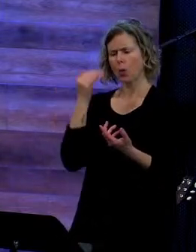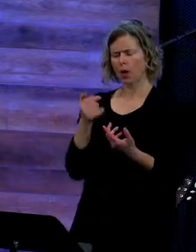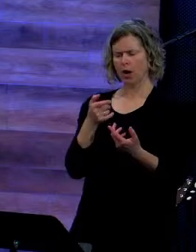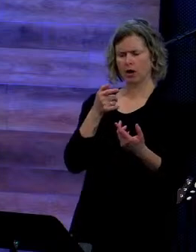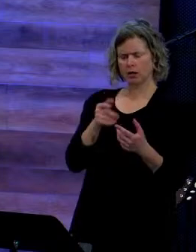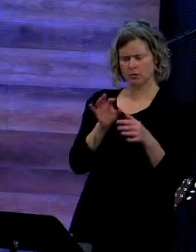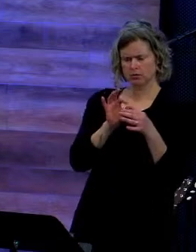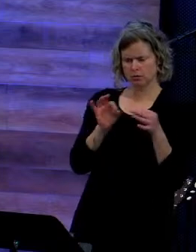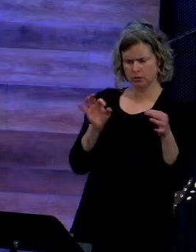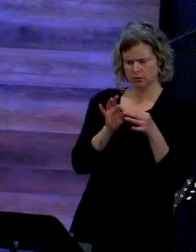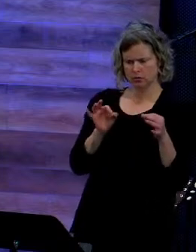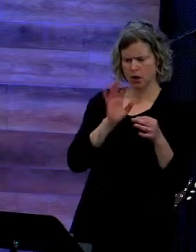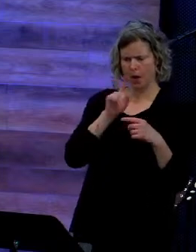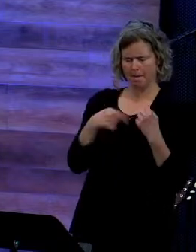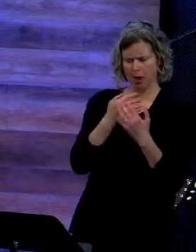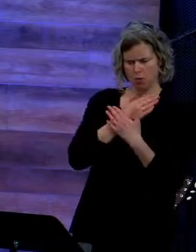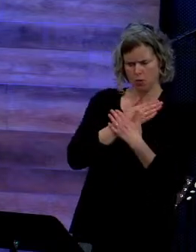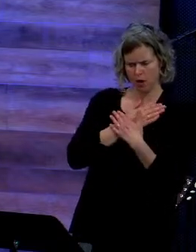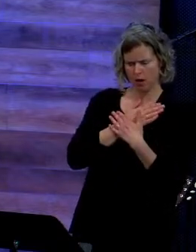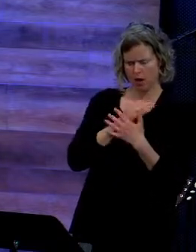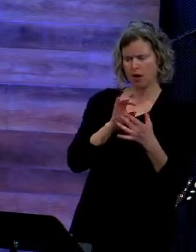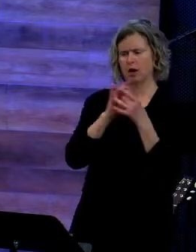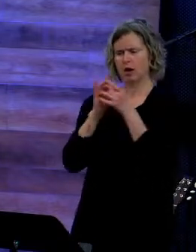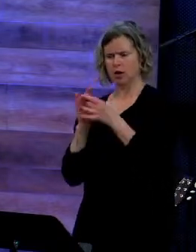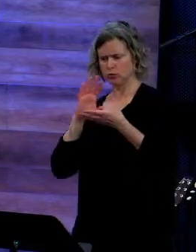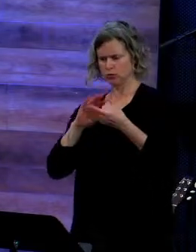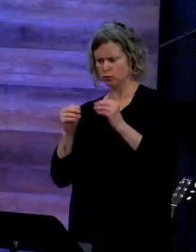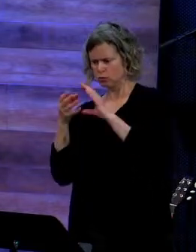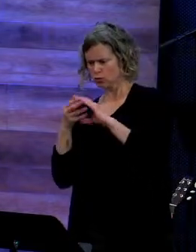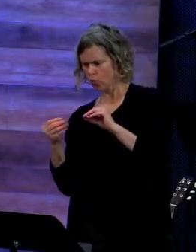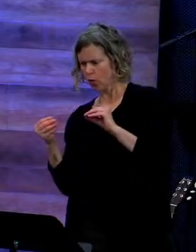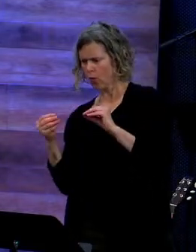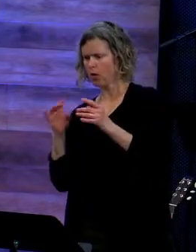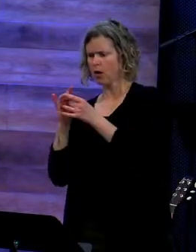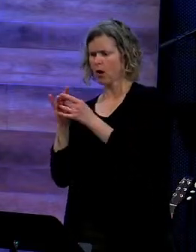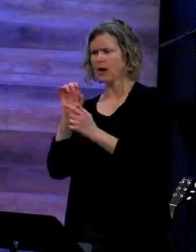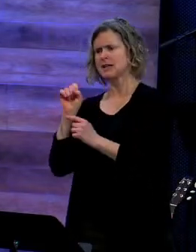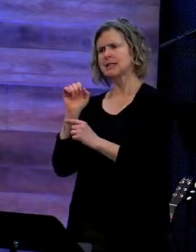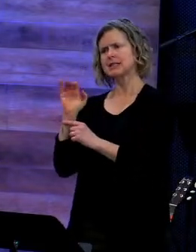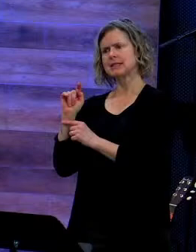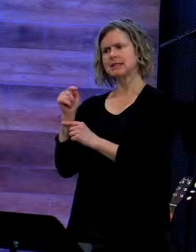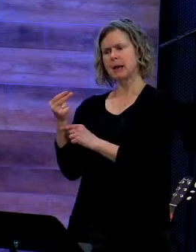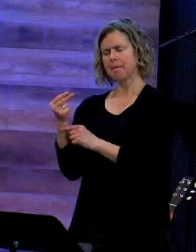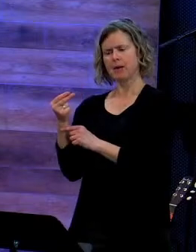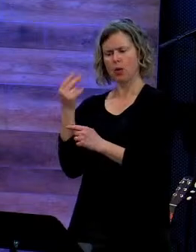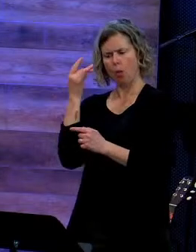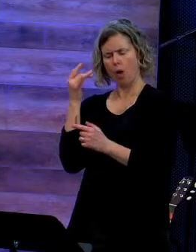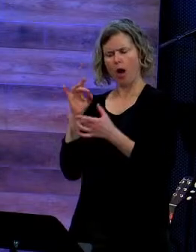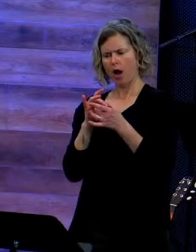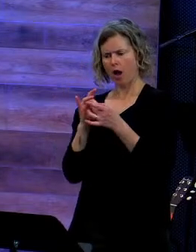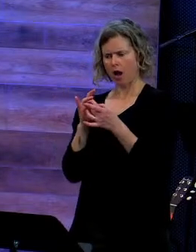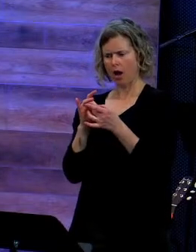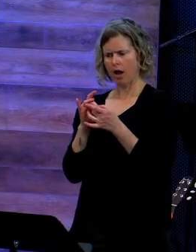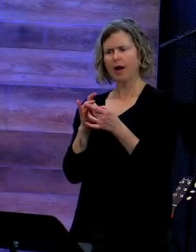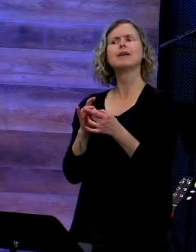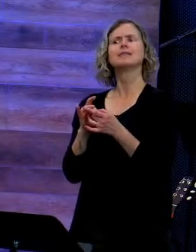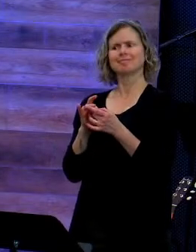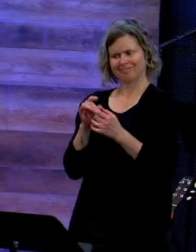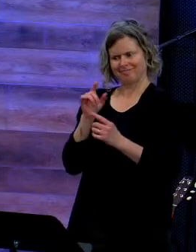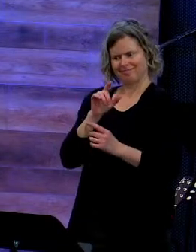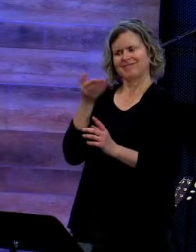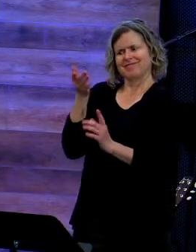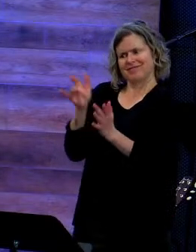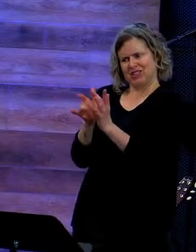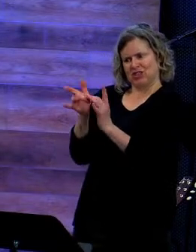other? I think it's because Jesus is saying, he's claiming to be the fulfillment of the